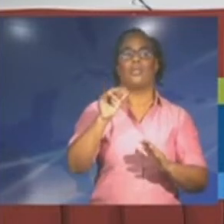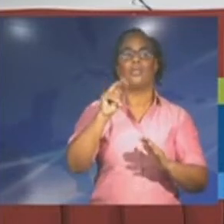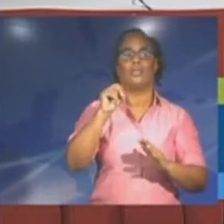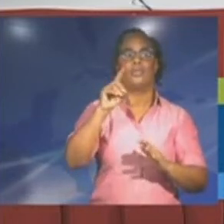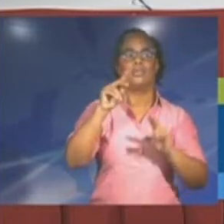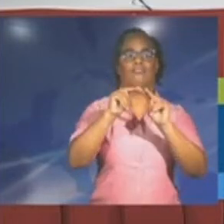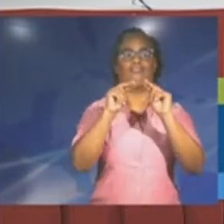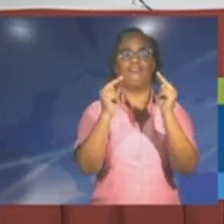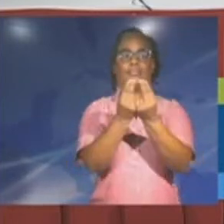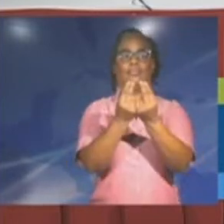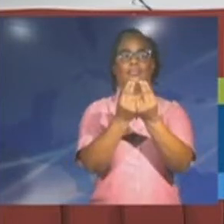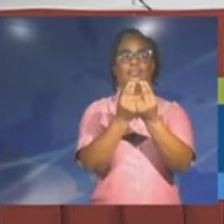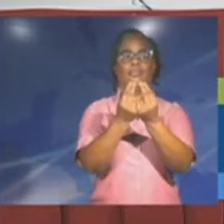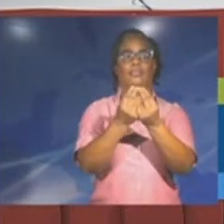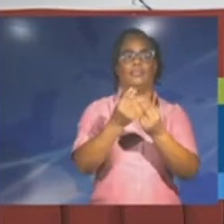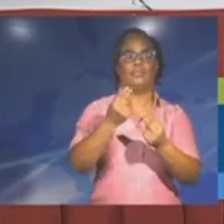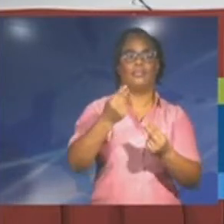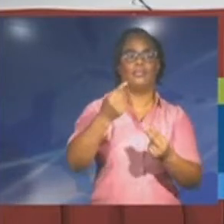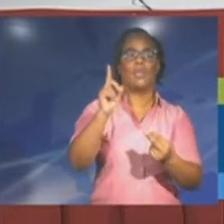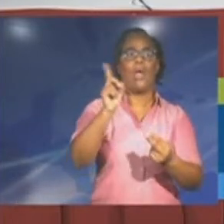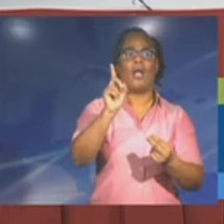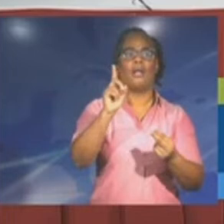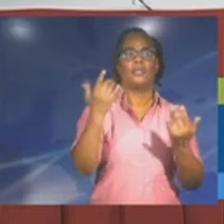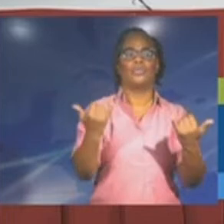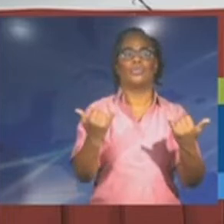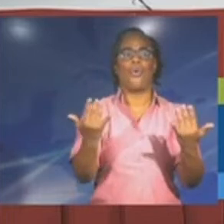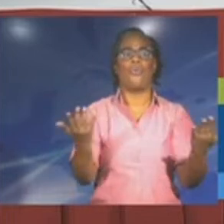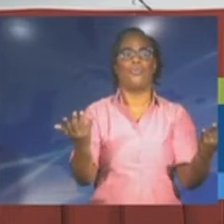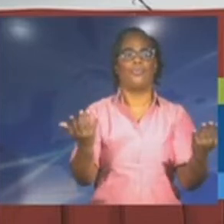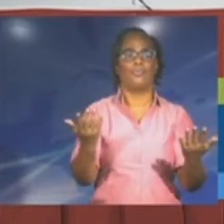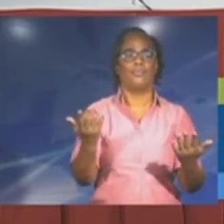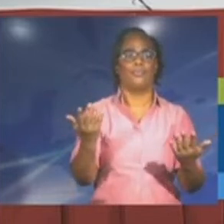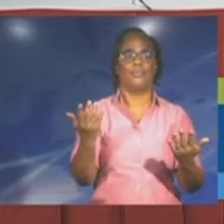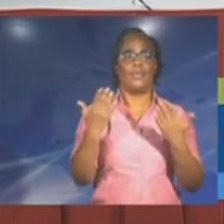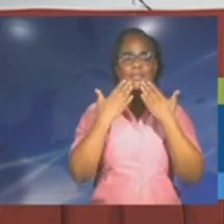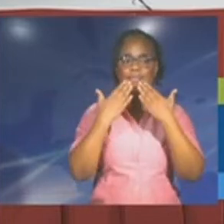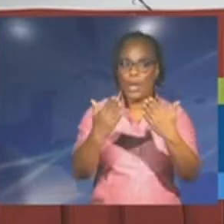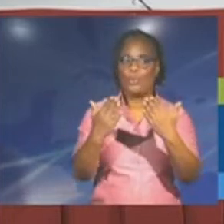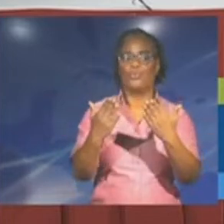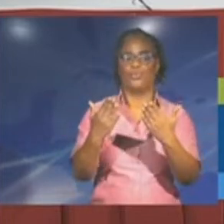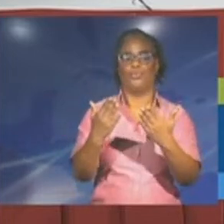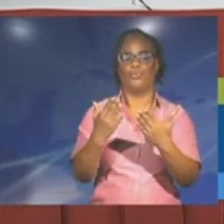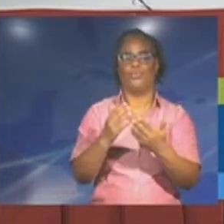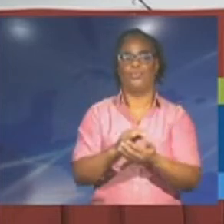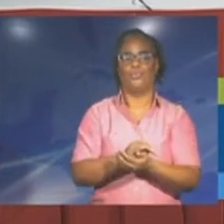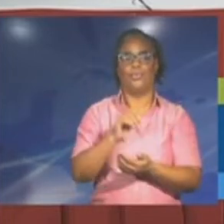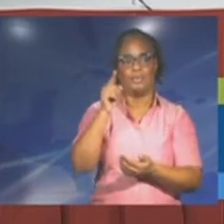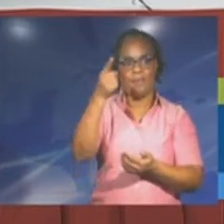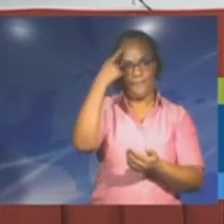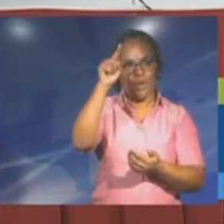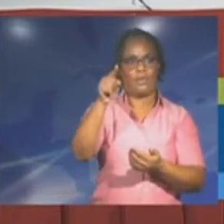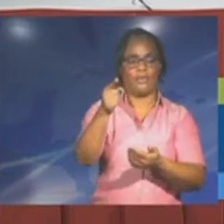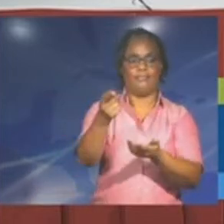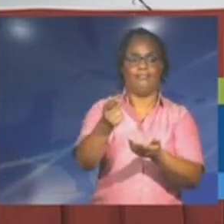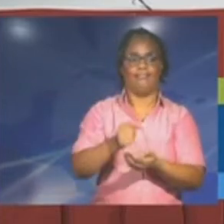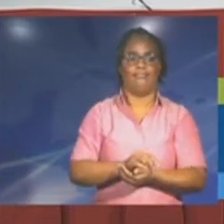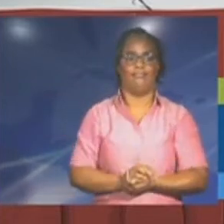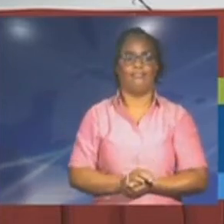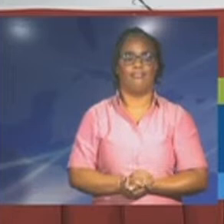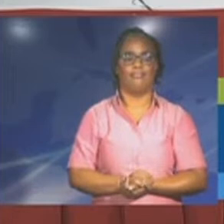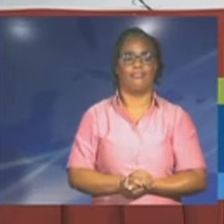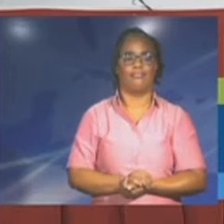this NCD epidemic? Thank you. Thank you very much, Alicia. So I'm going to talk and get into my